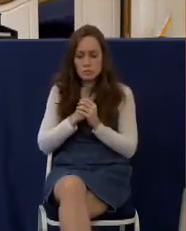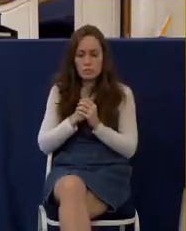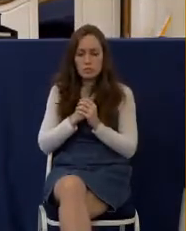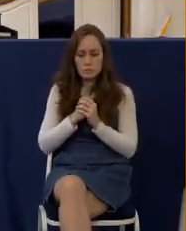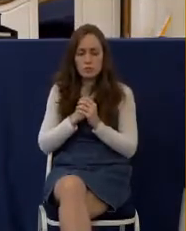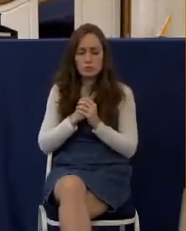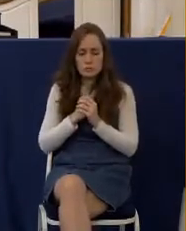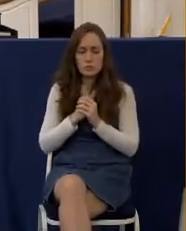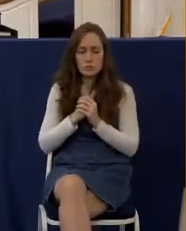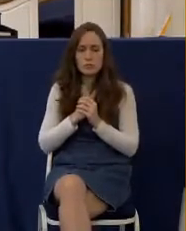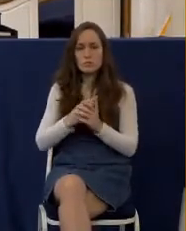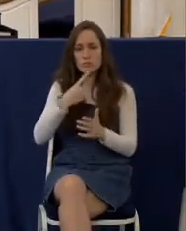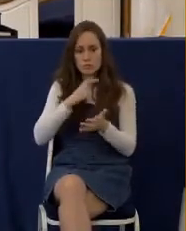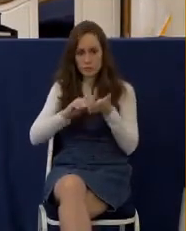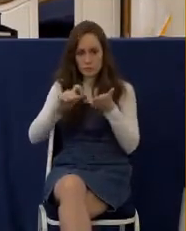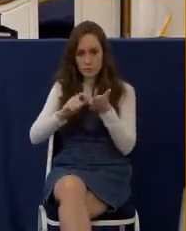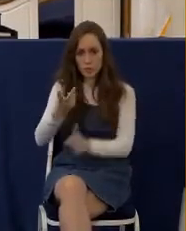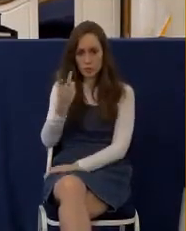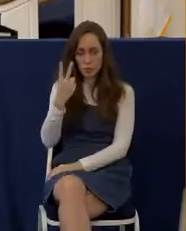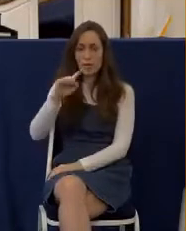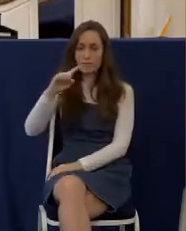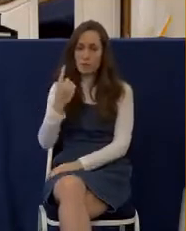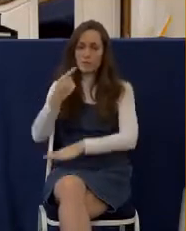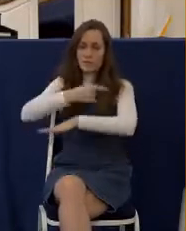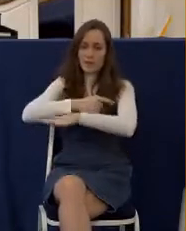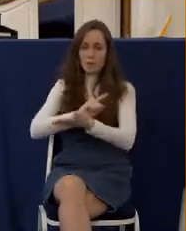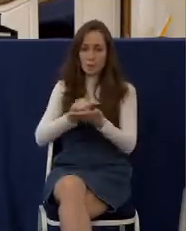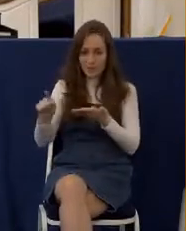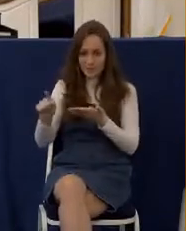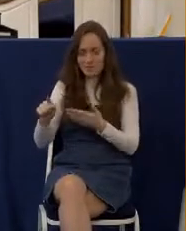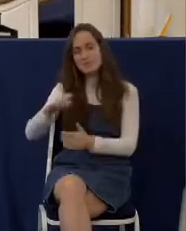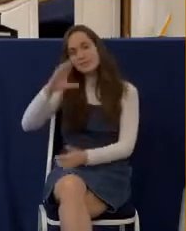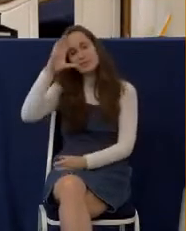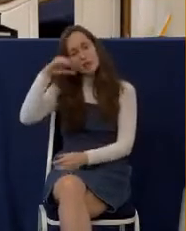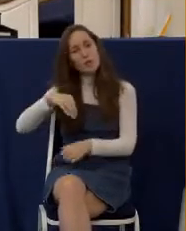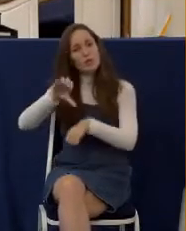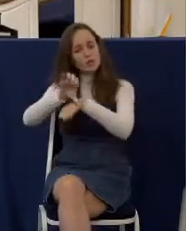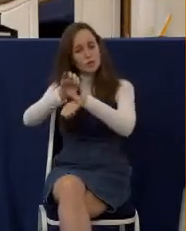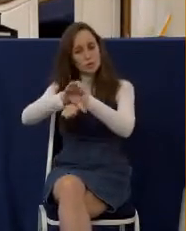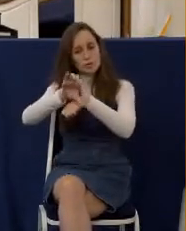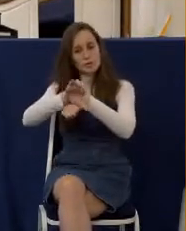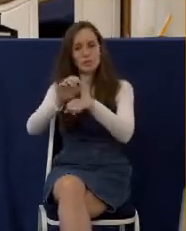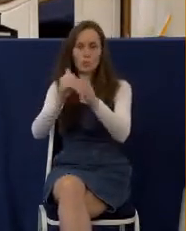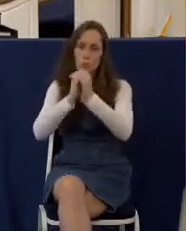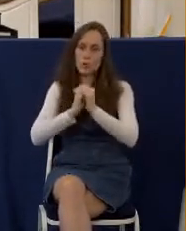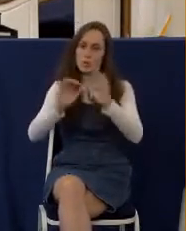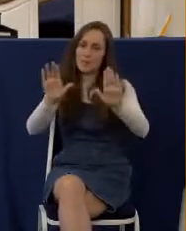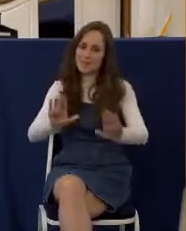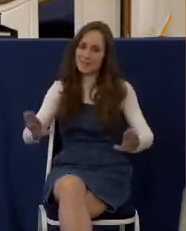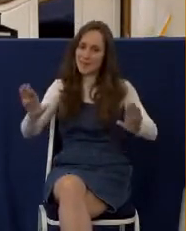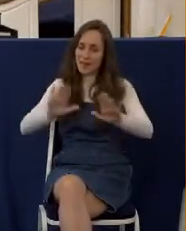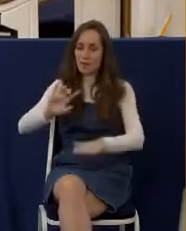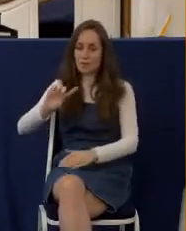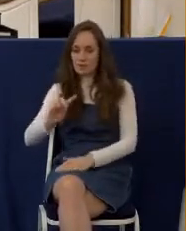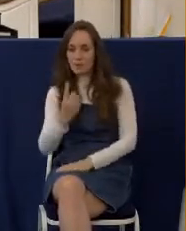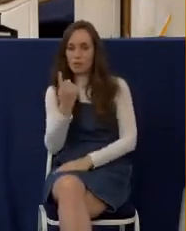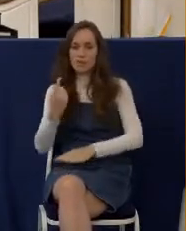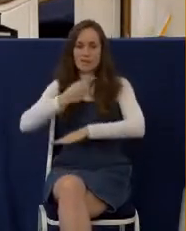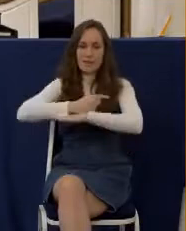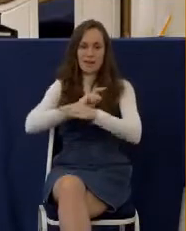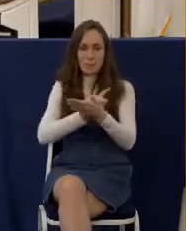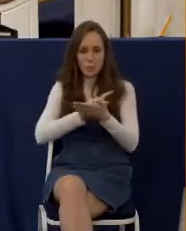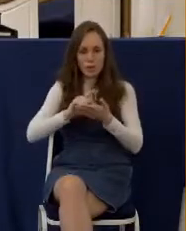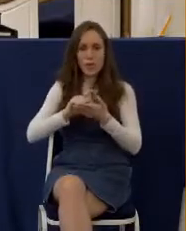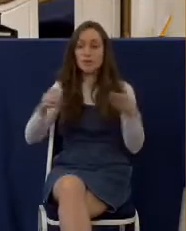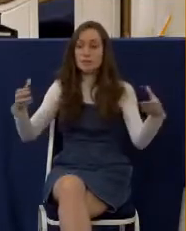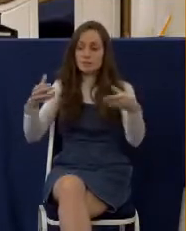you know, as it says right here on verse 2, on the first day of the week, that's how we know that the church, early church, worshiped on Sunday. On the first day of the week, when you come together, just go ahead and